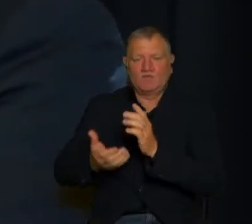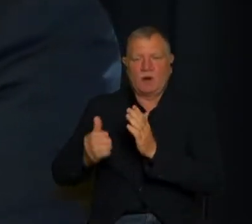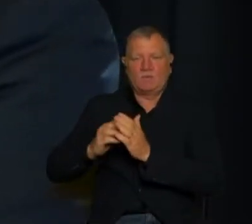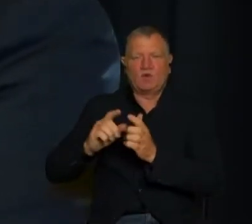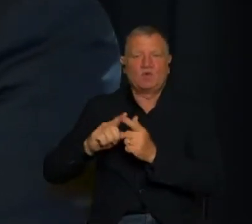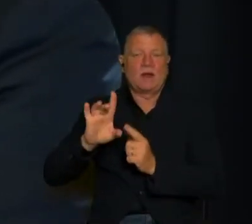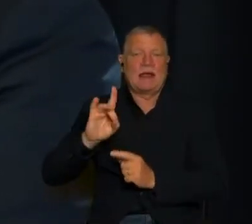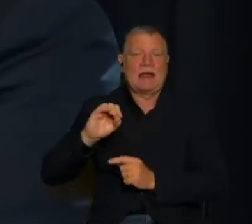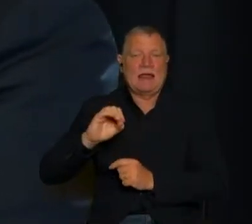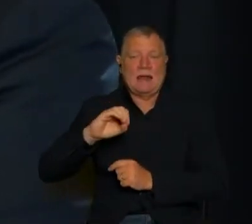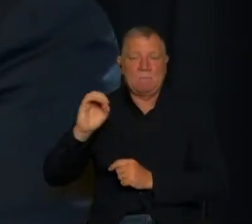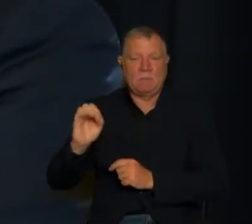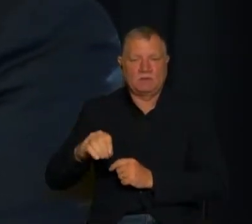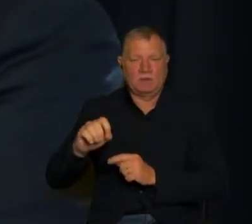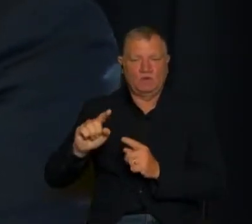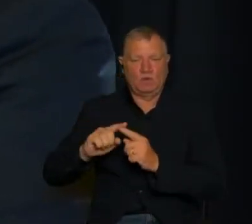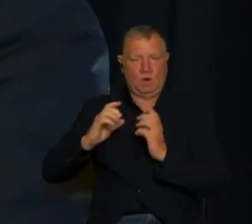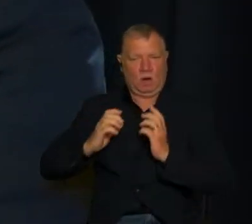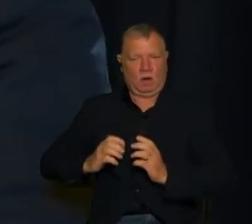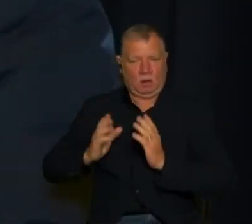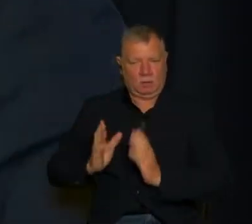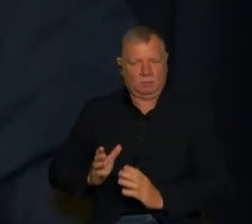to 80% of customers.